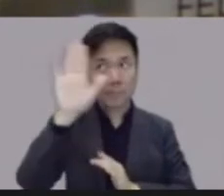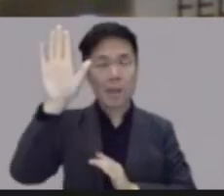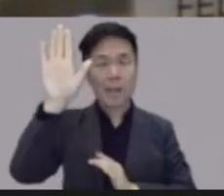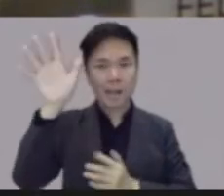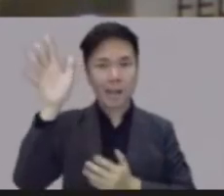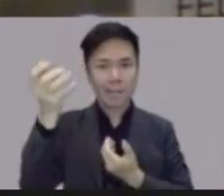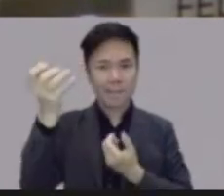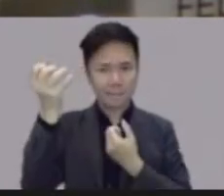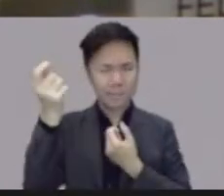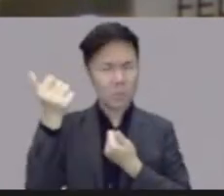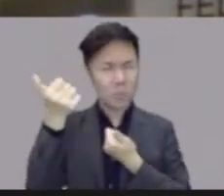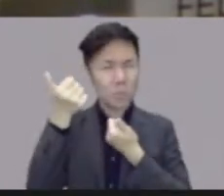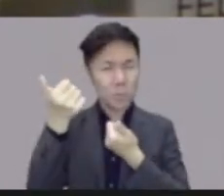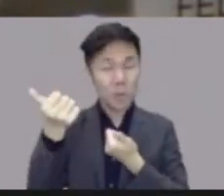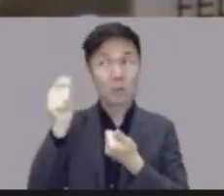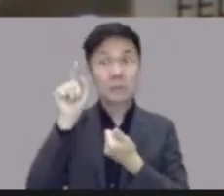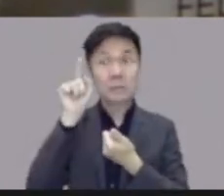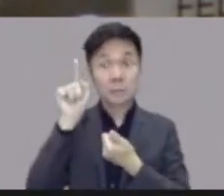foreign